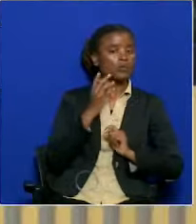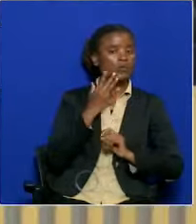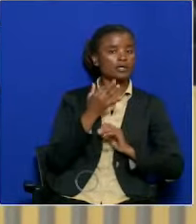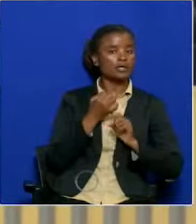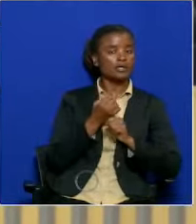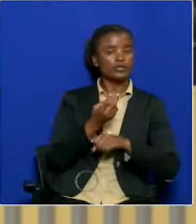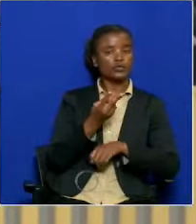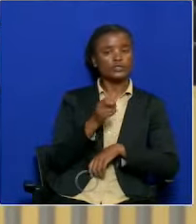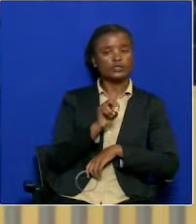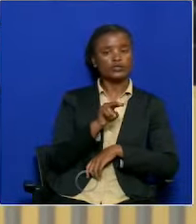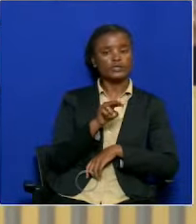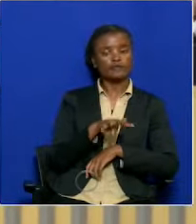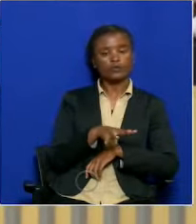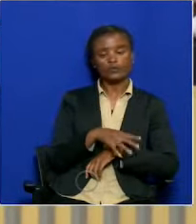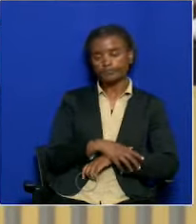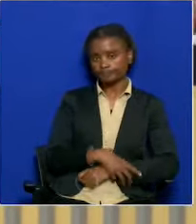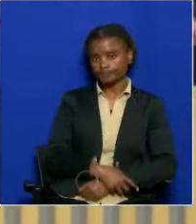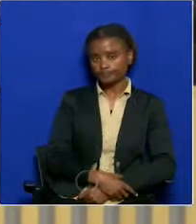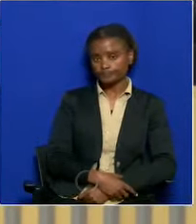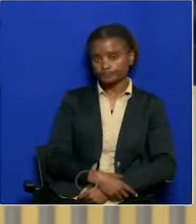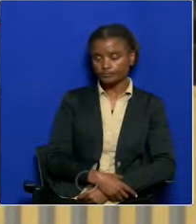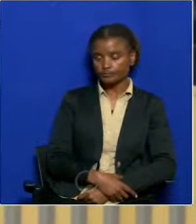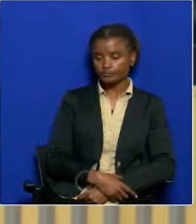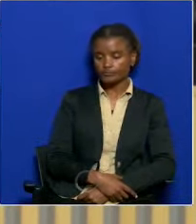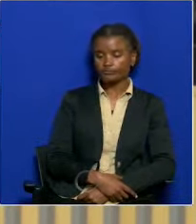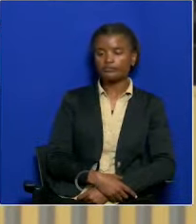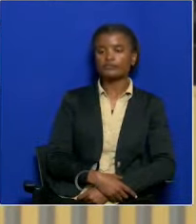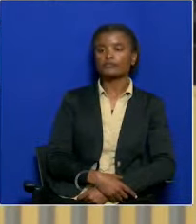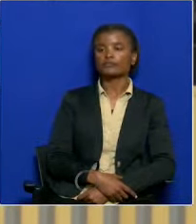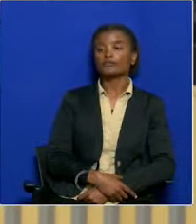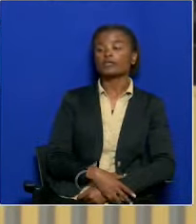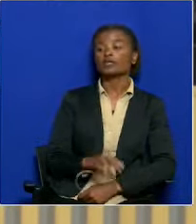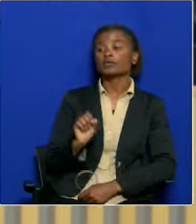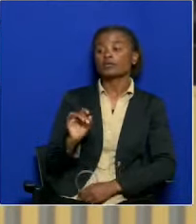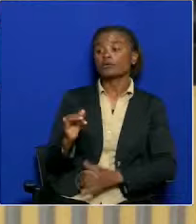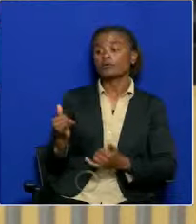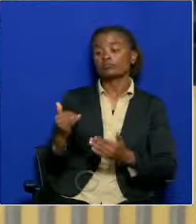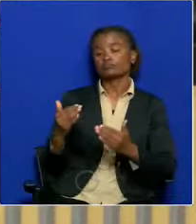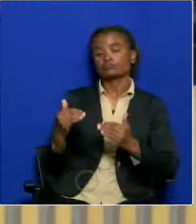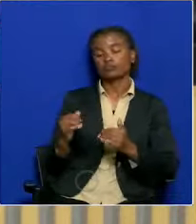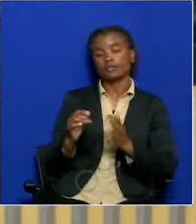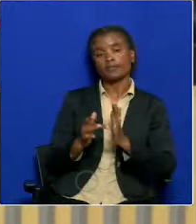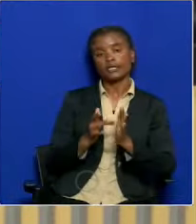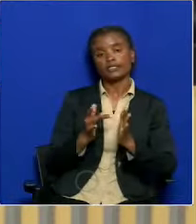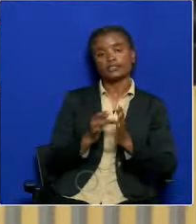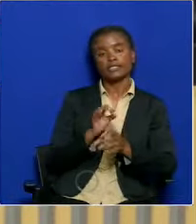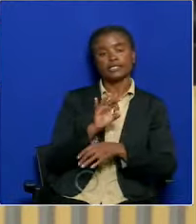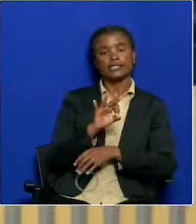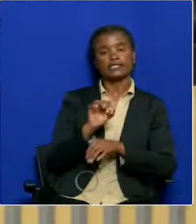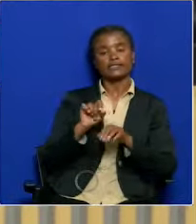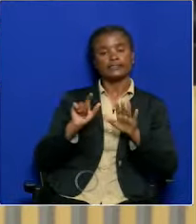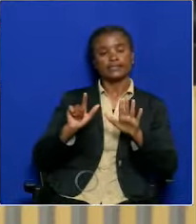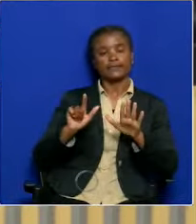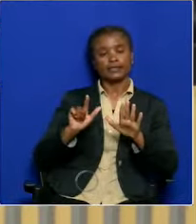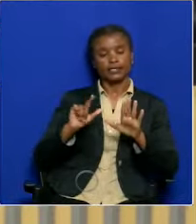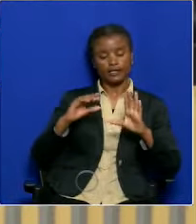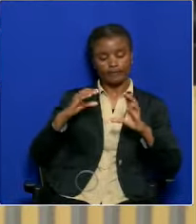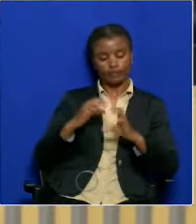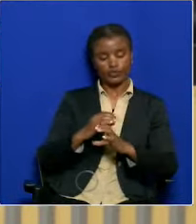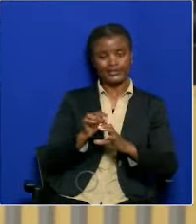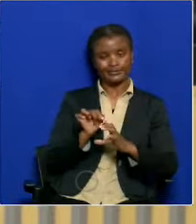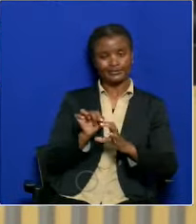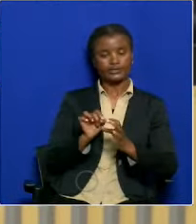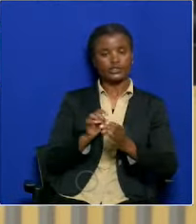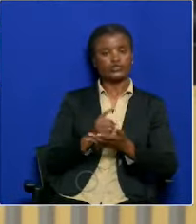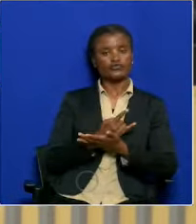Now, your version, let's go to page 37. Looking at chart 7 on that page is